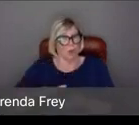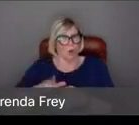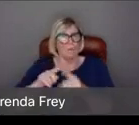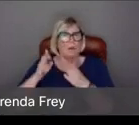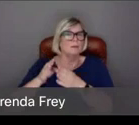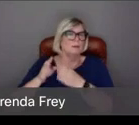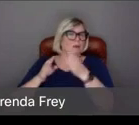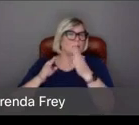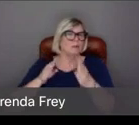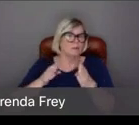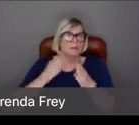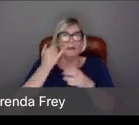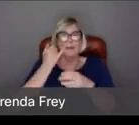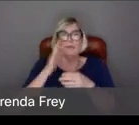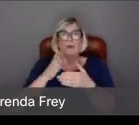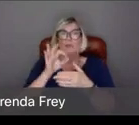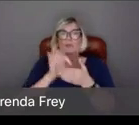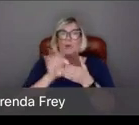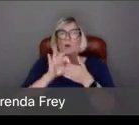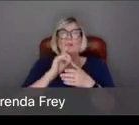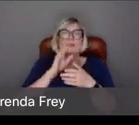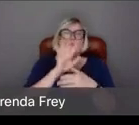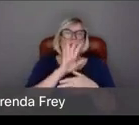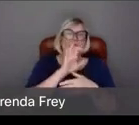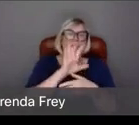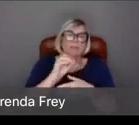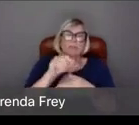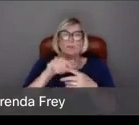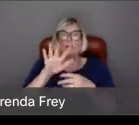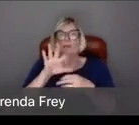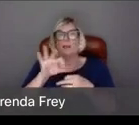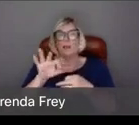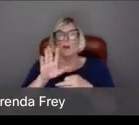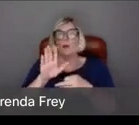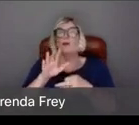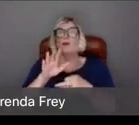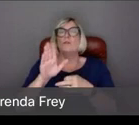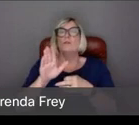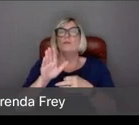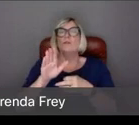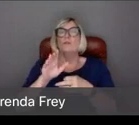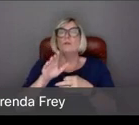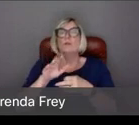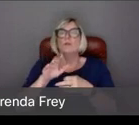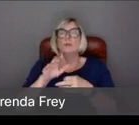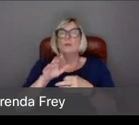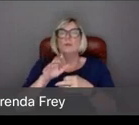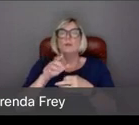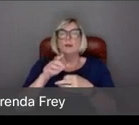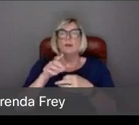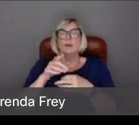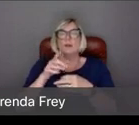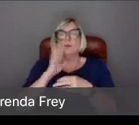left, if your score is from 550 to 599, you're gonna get, excuse me, not in credit score, an interest